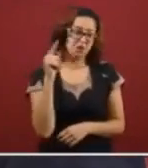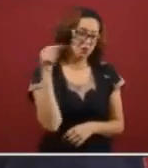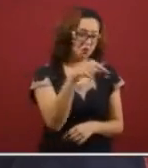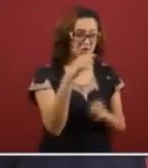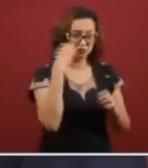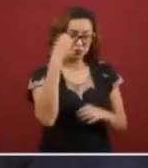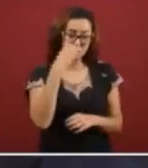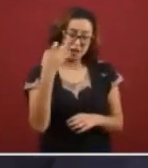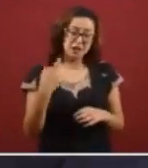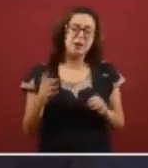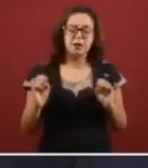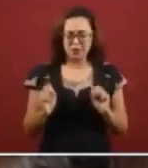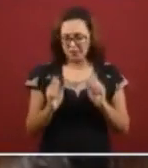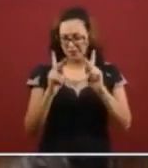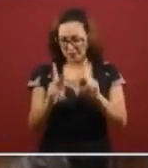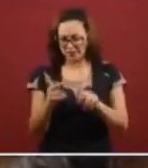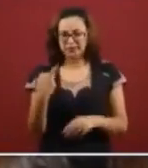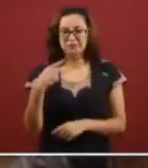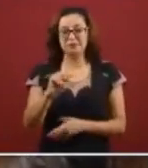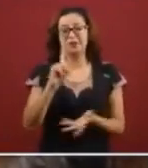However,